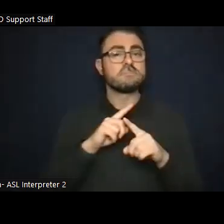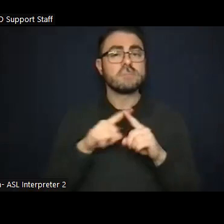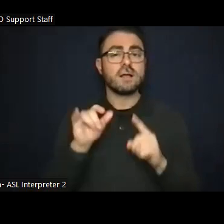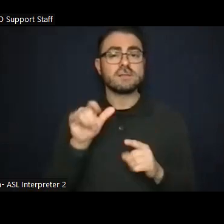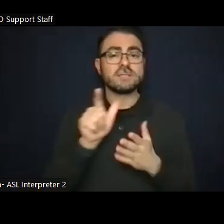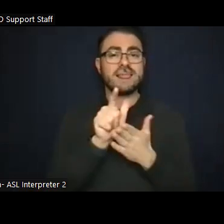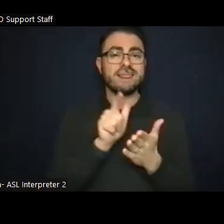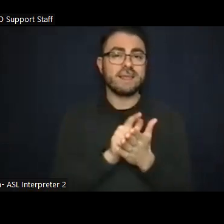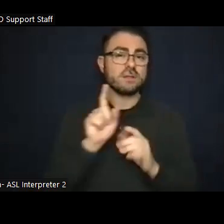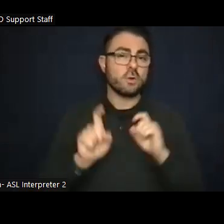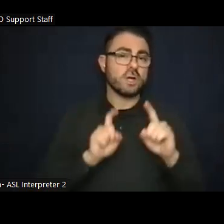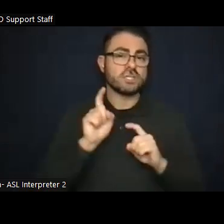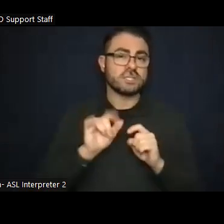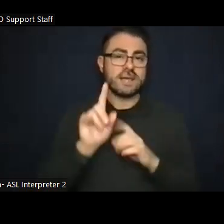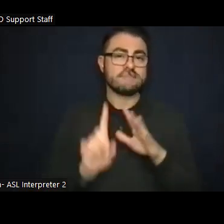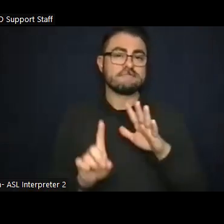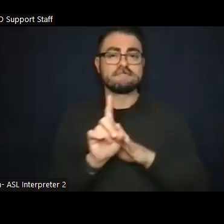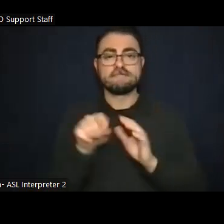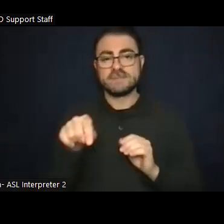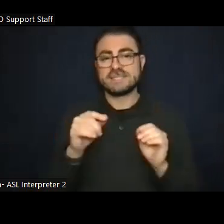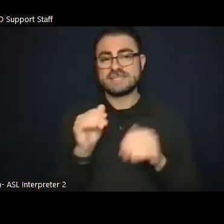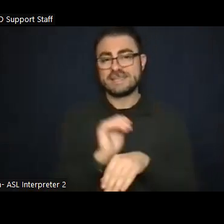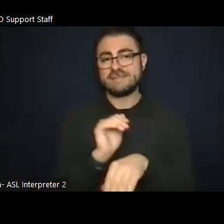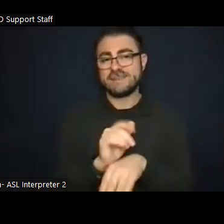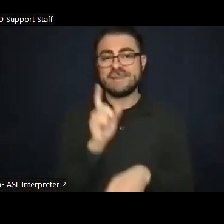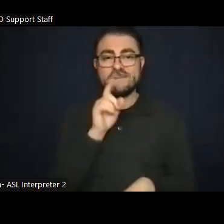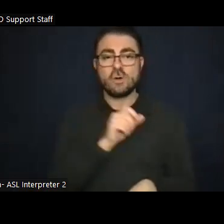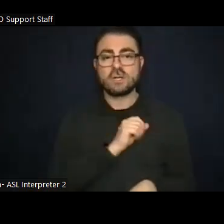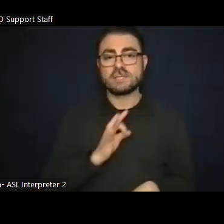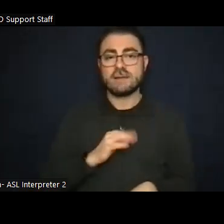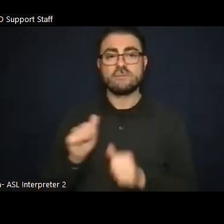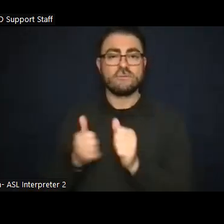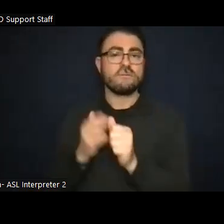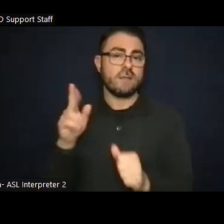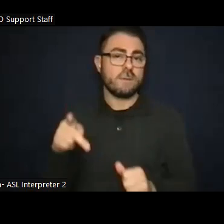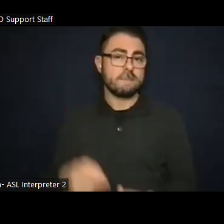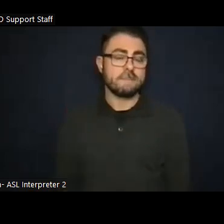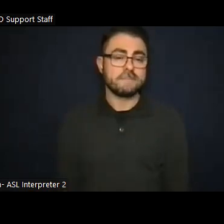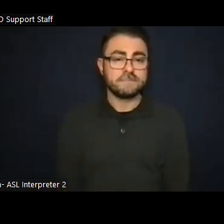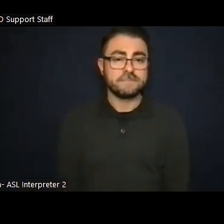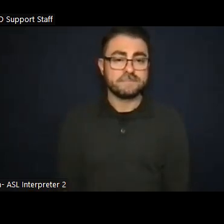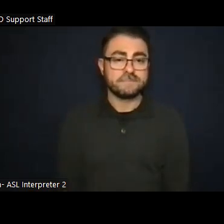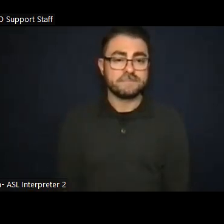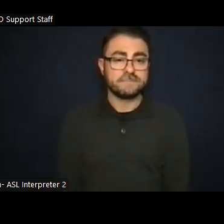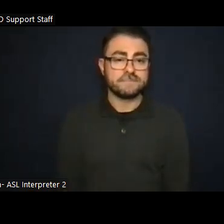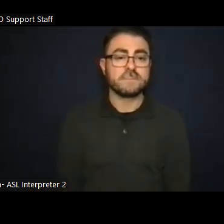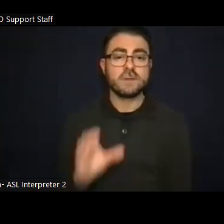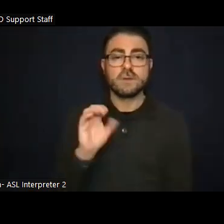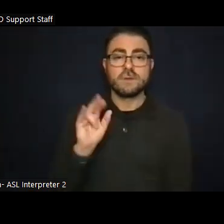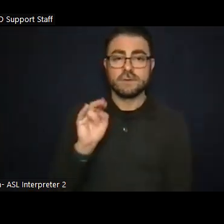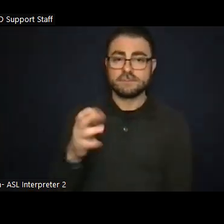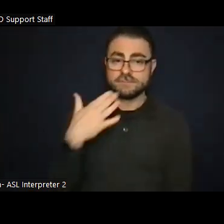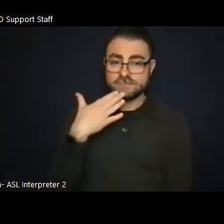questions that were brought up this evening for staff to follow up on. Thank you,